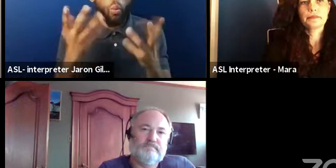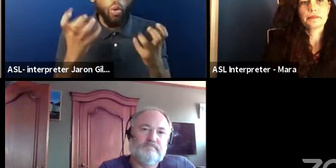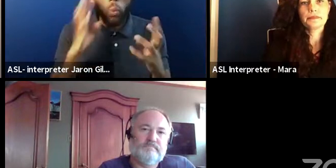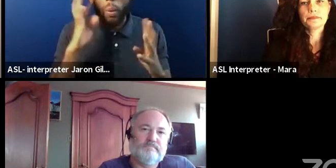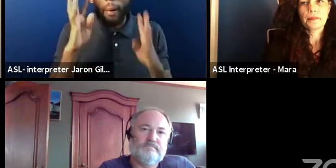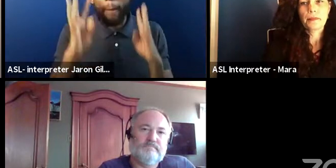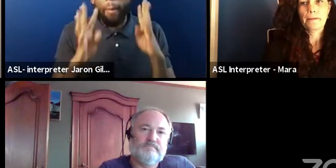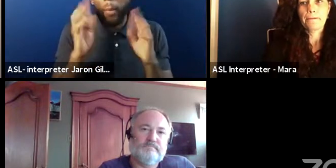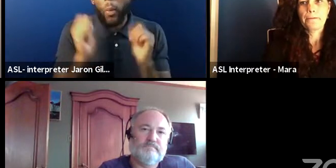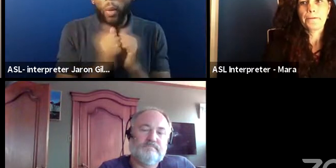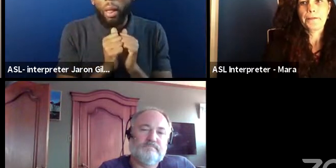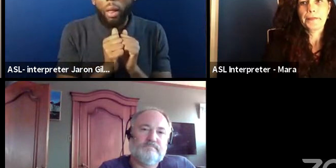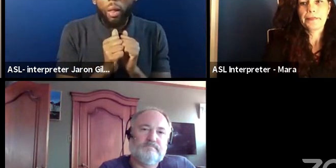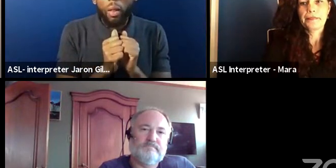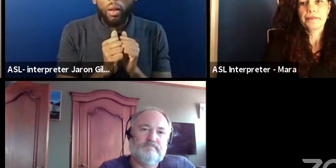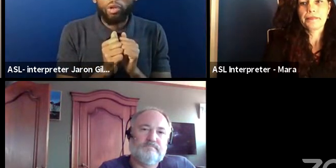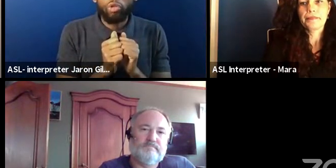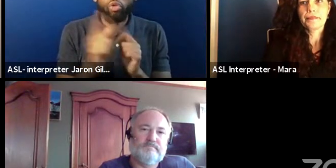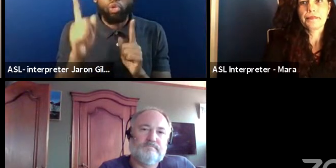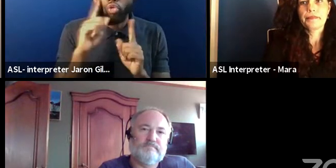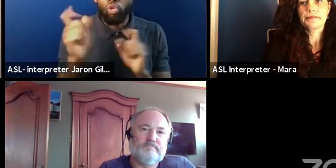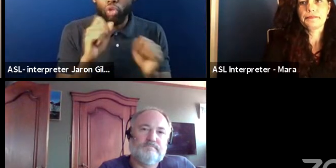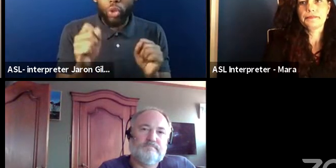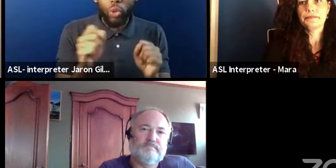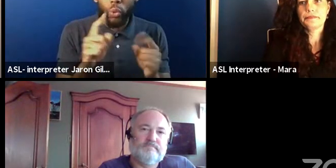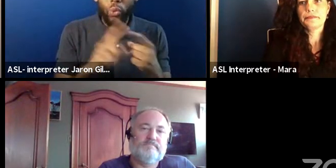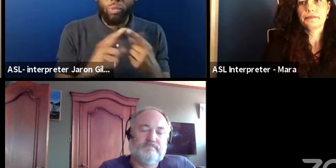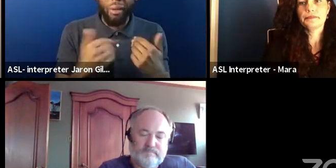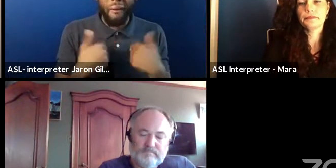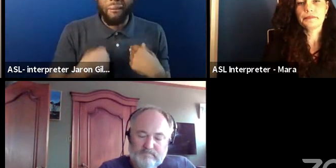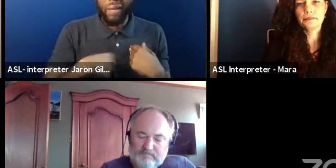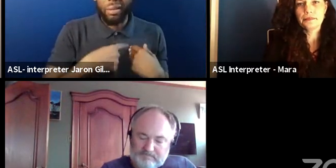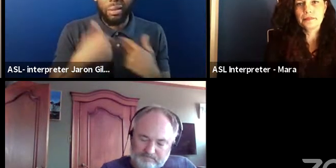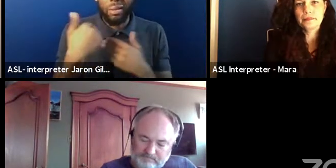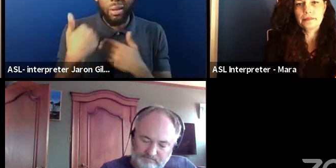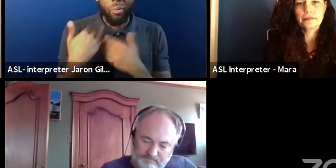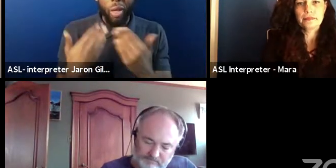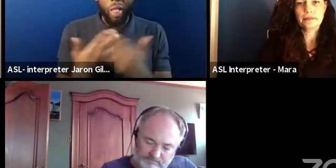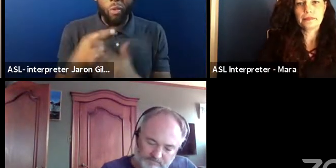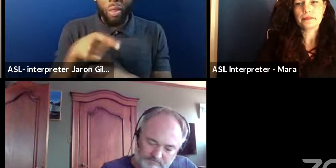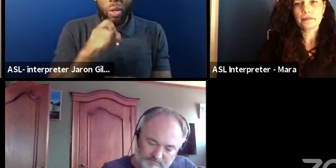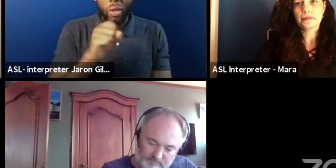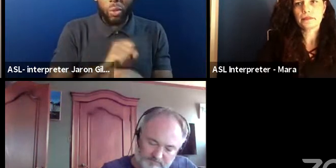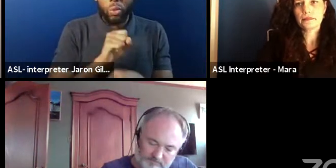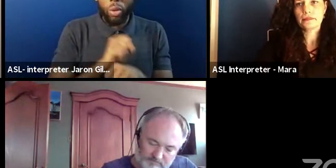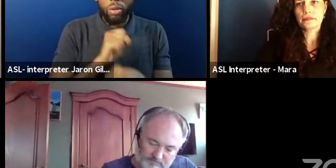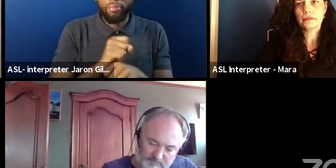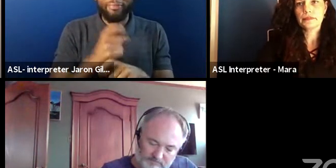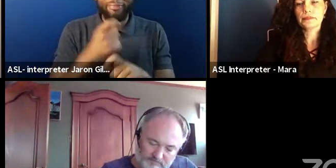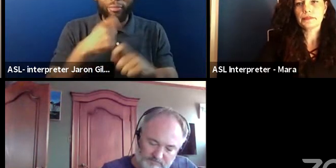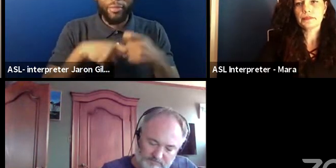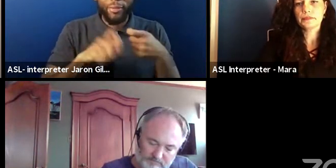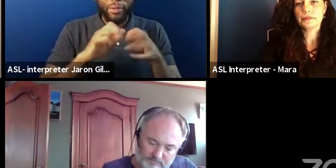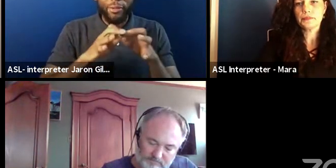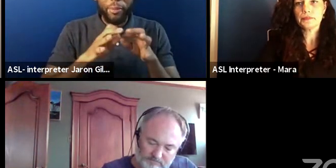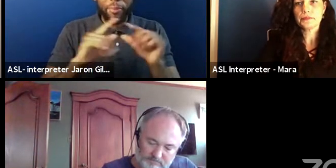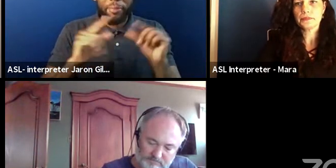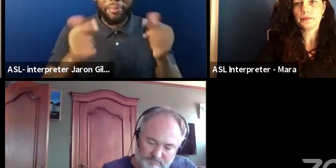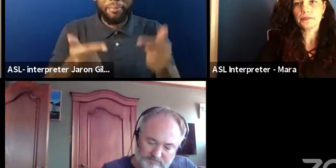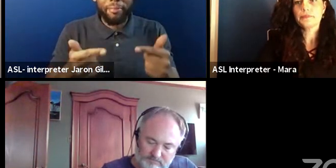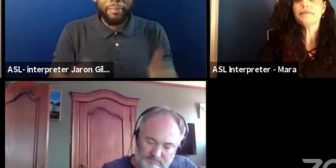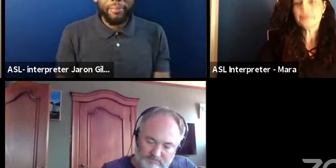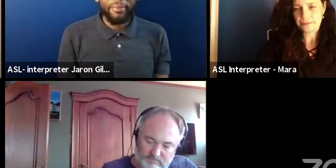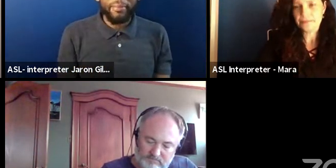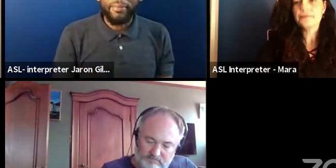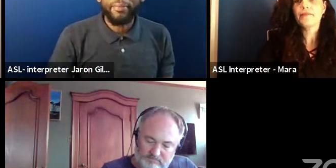with strategies to hold us accountable through this work, right? So one of the things that we'll be doing soon, and